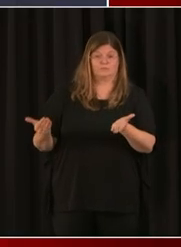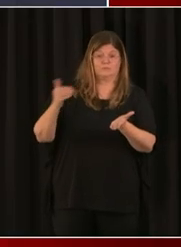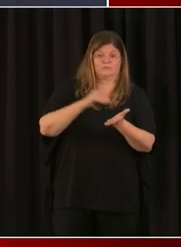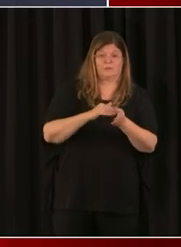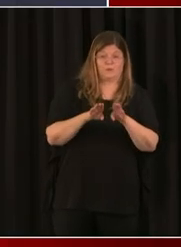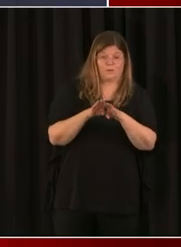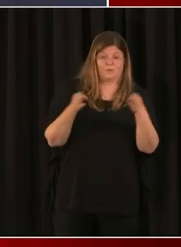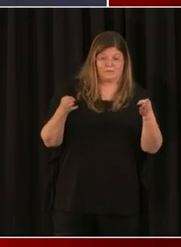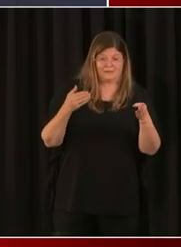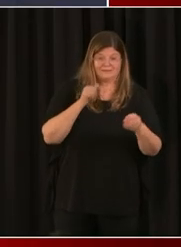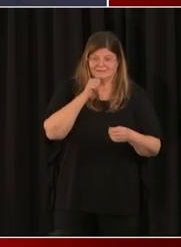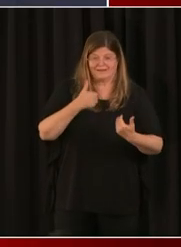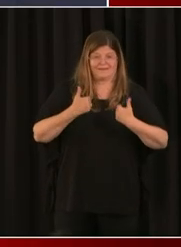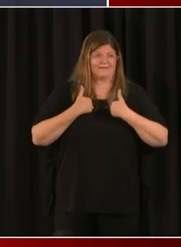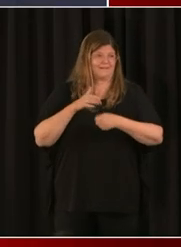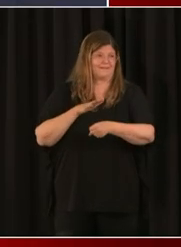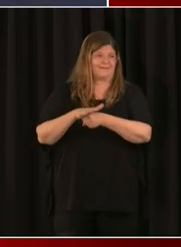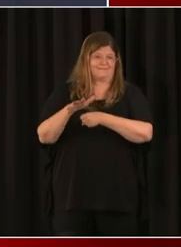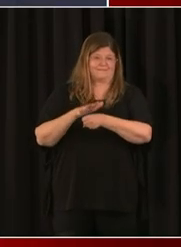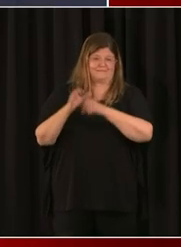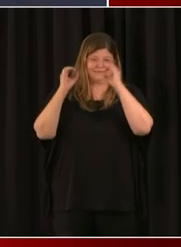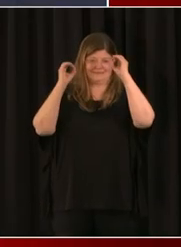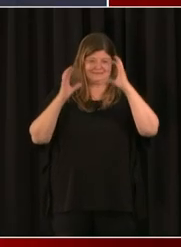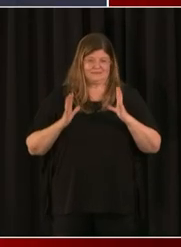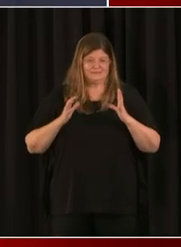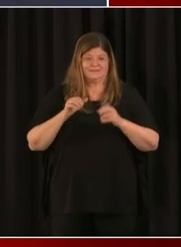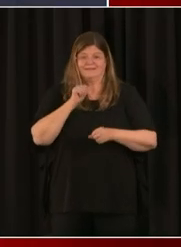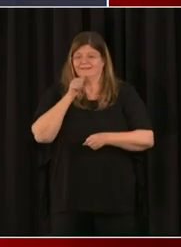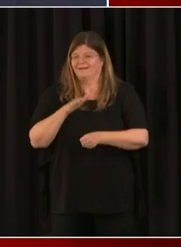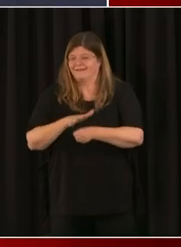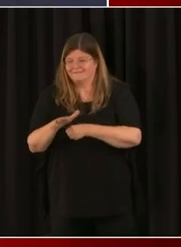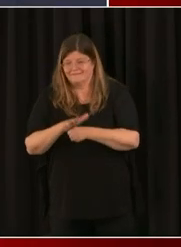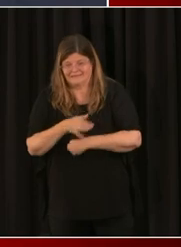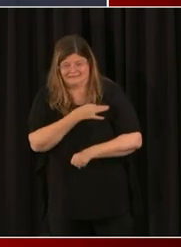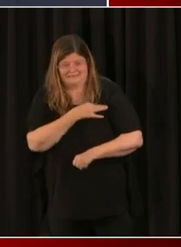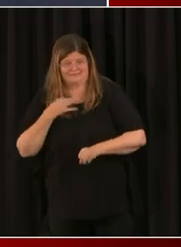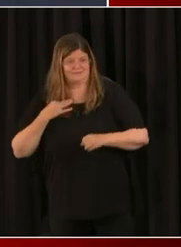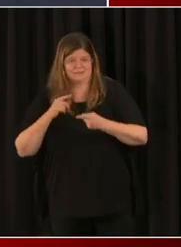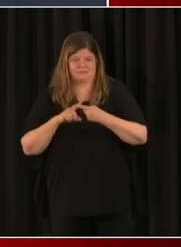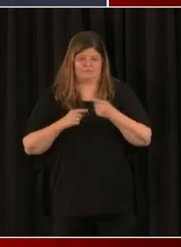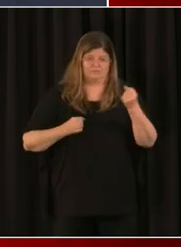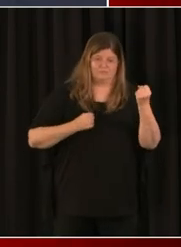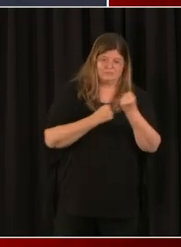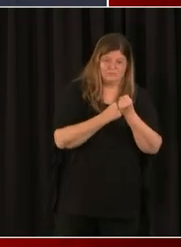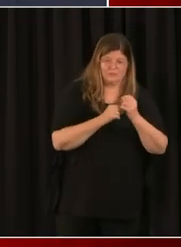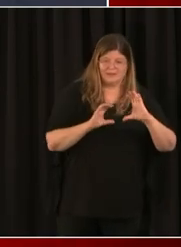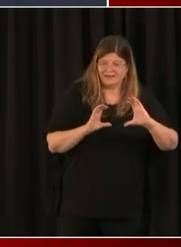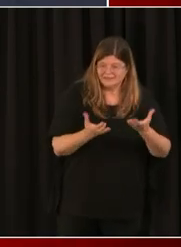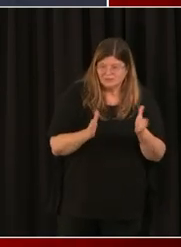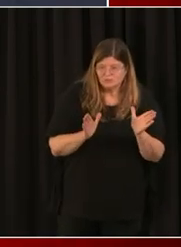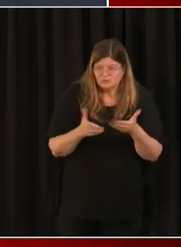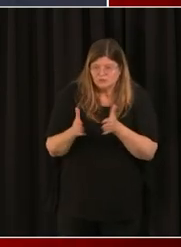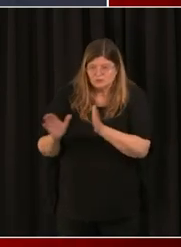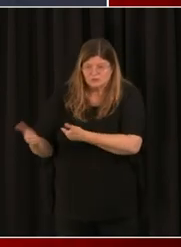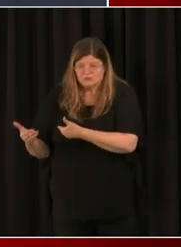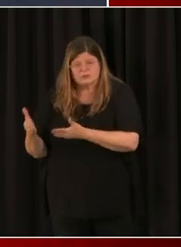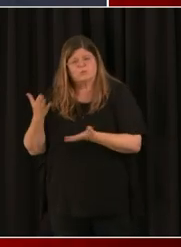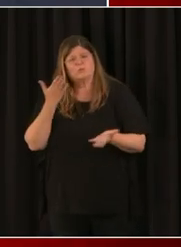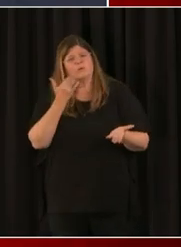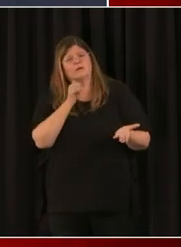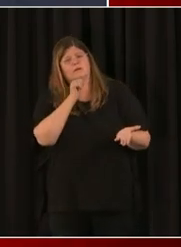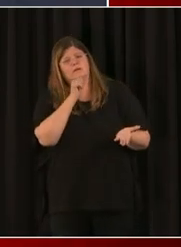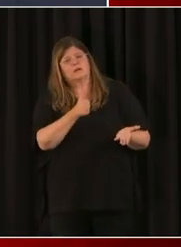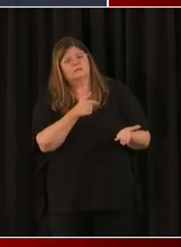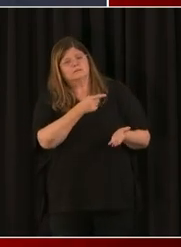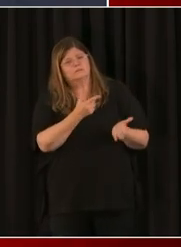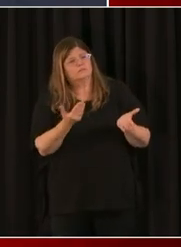not having teachers, not enough staff coming to support the classrooms and such. And I wonder, can you further tease out, why not wait to